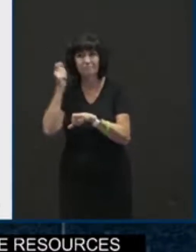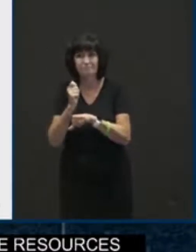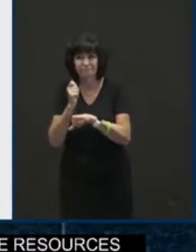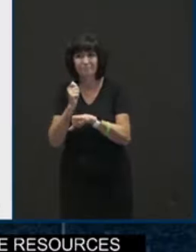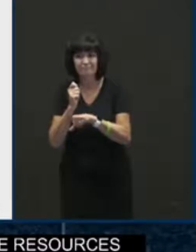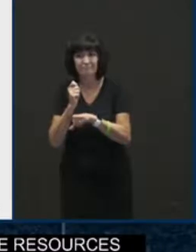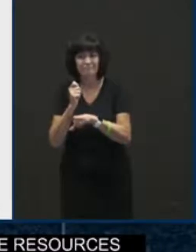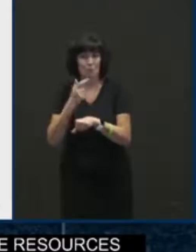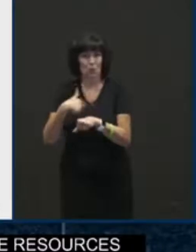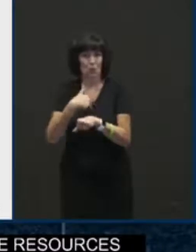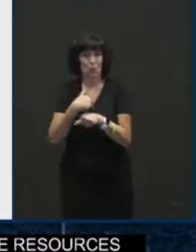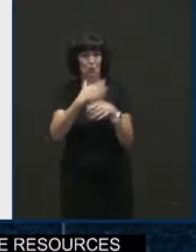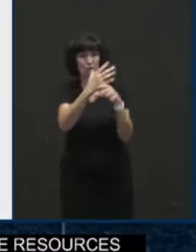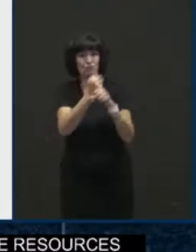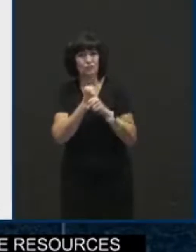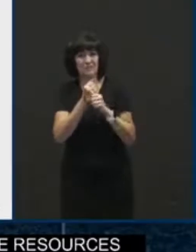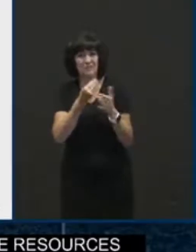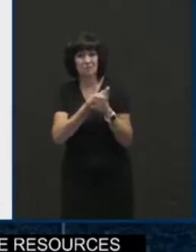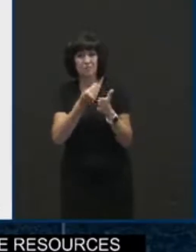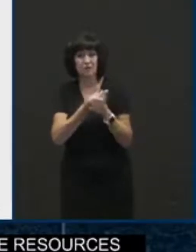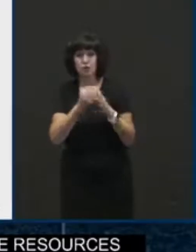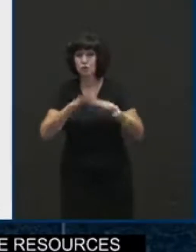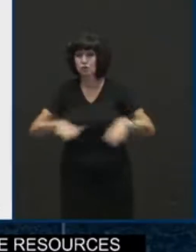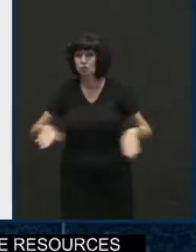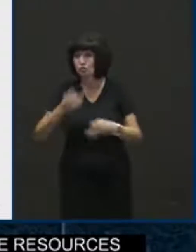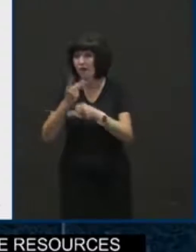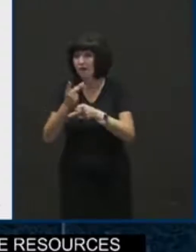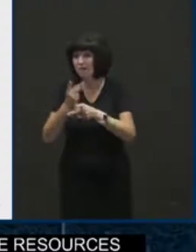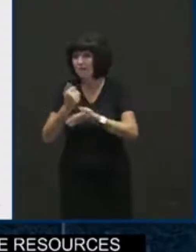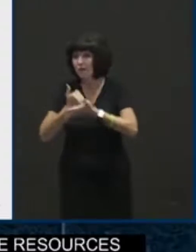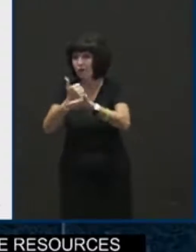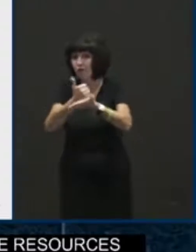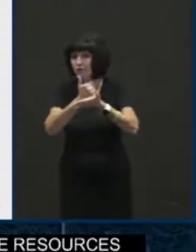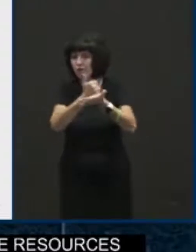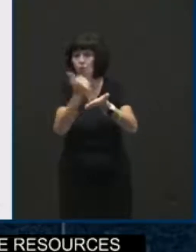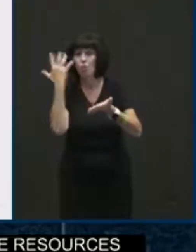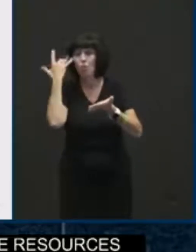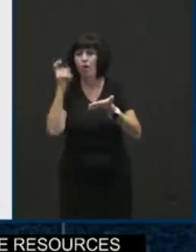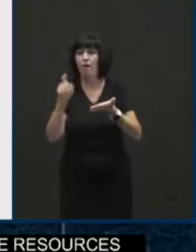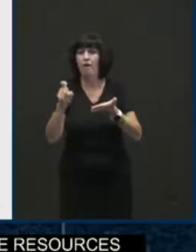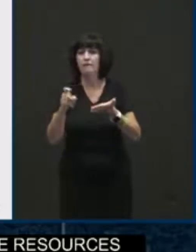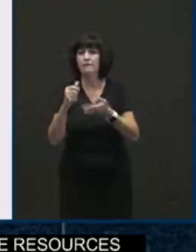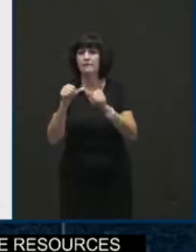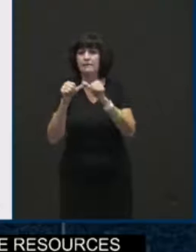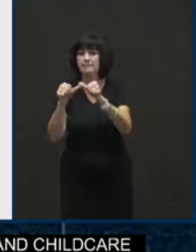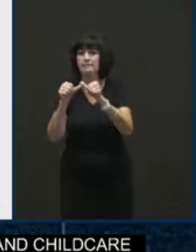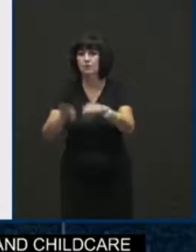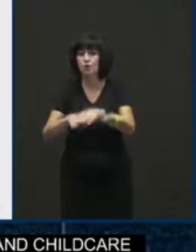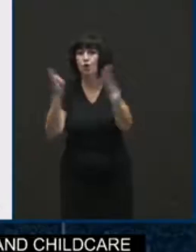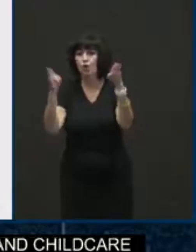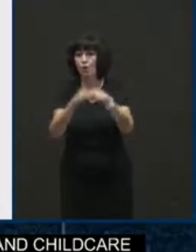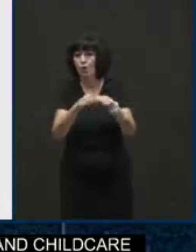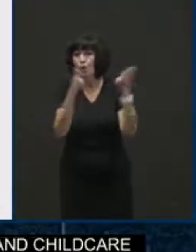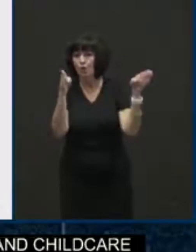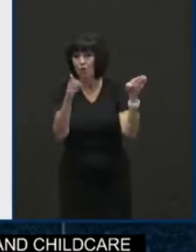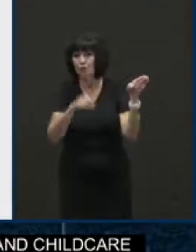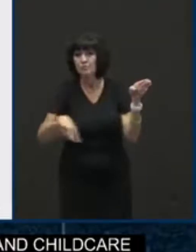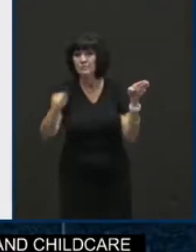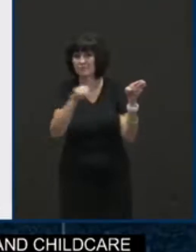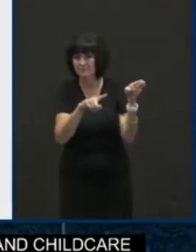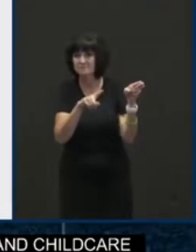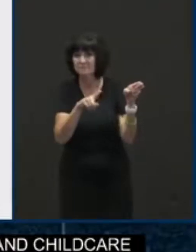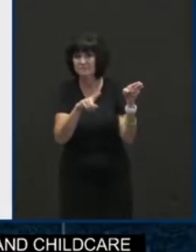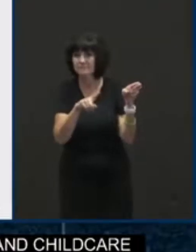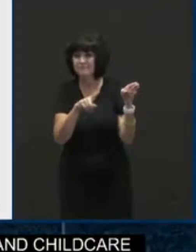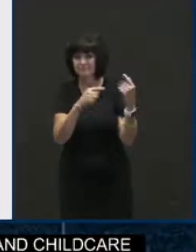that we received. Child care assistance, in order to keep our child care centers open last spring and through the